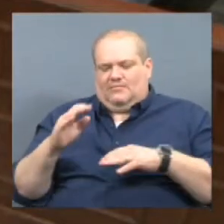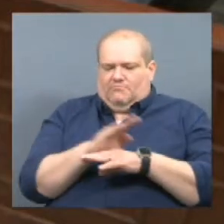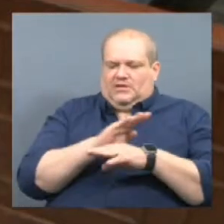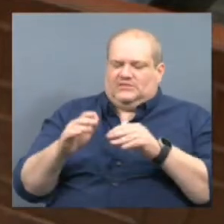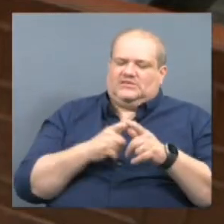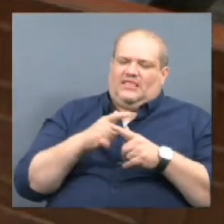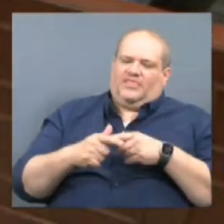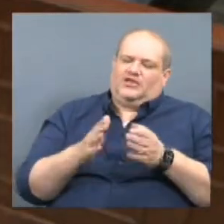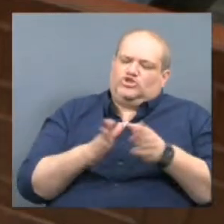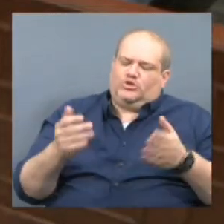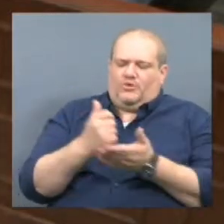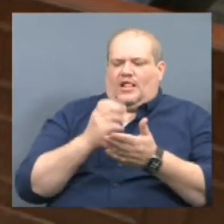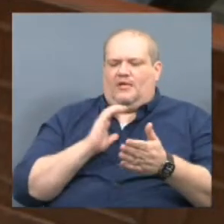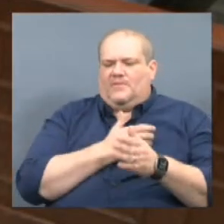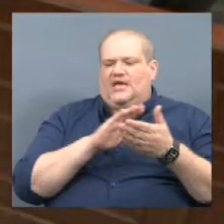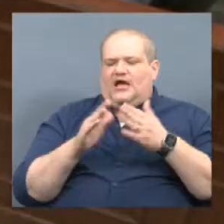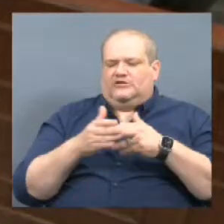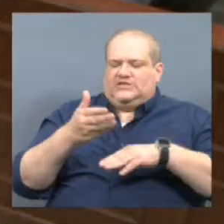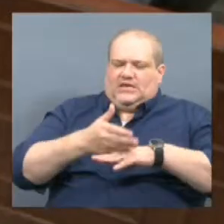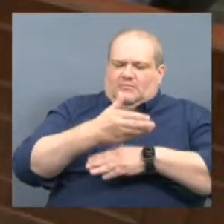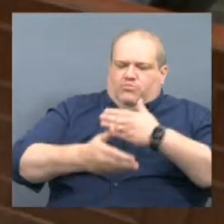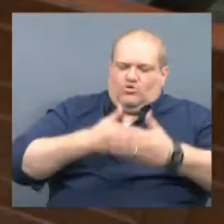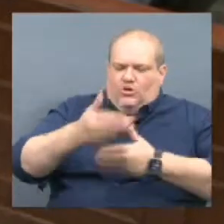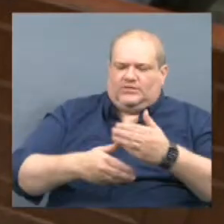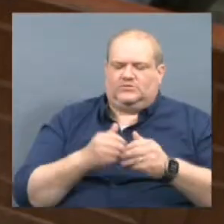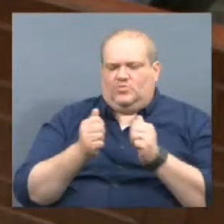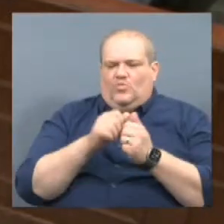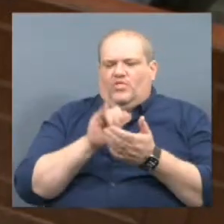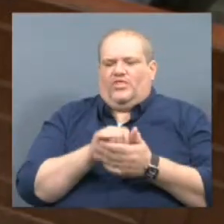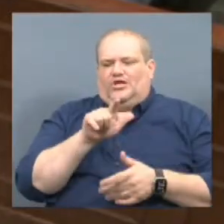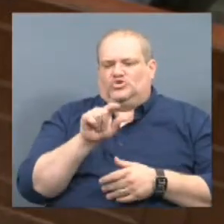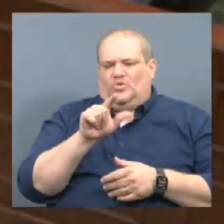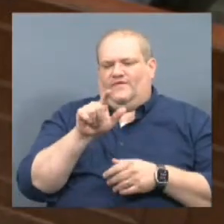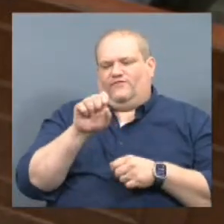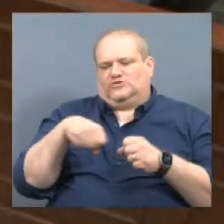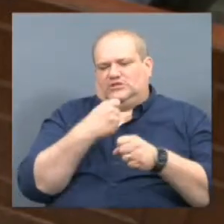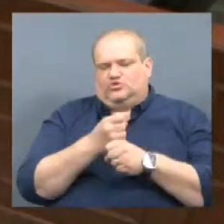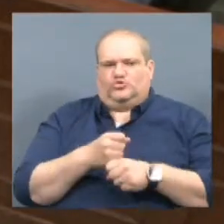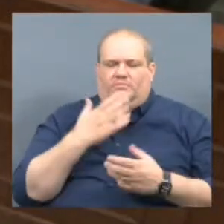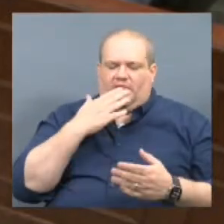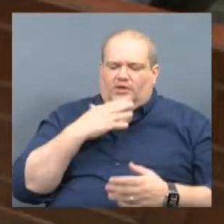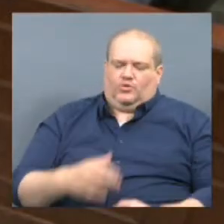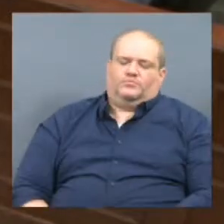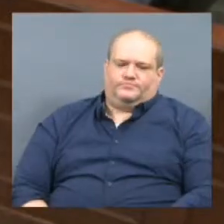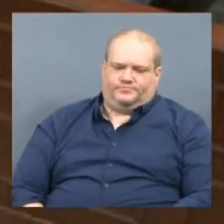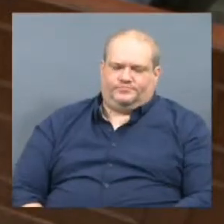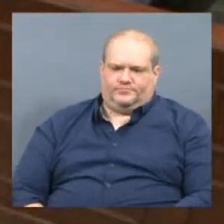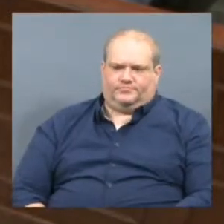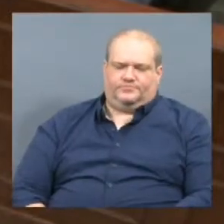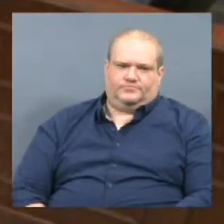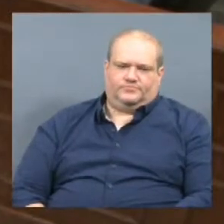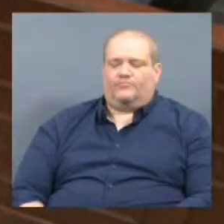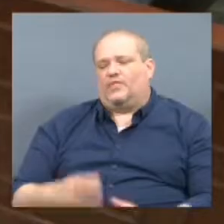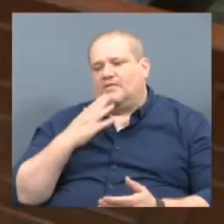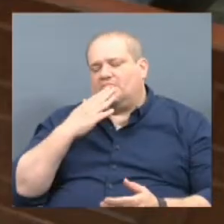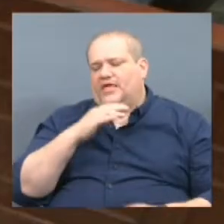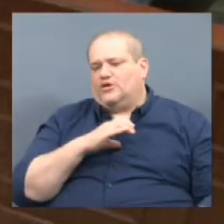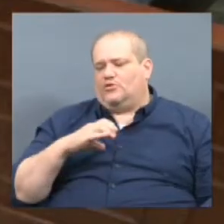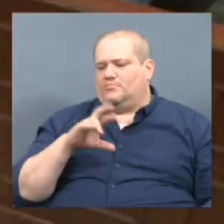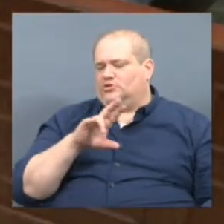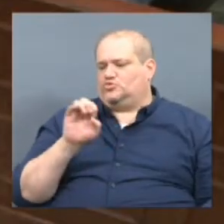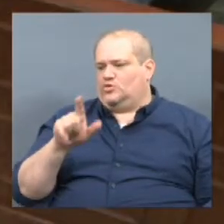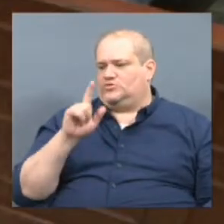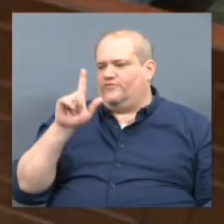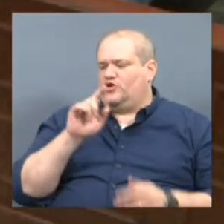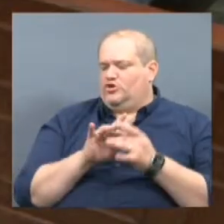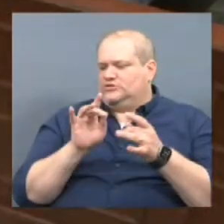and generally helping our city progress forward into the 21st century. Thank you. Thank you, Commissioner Russell,